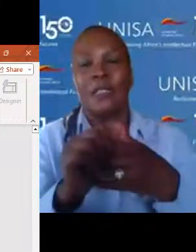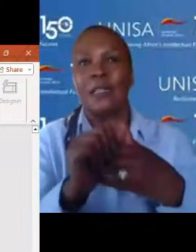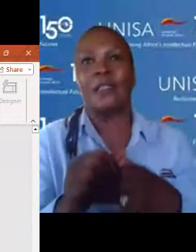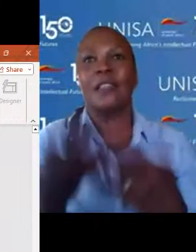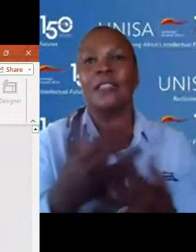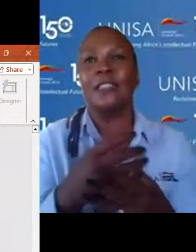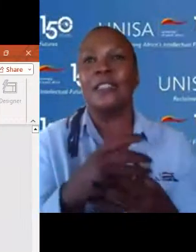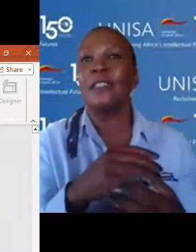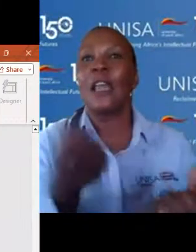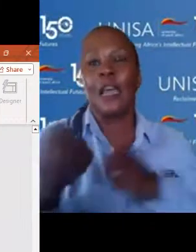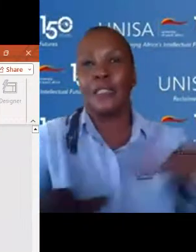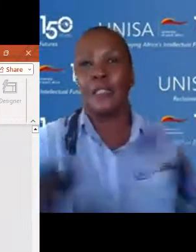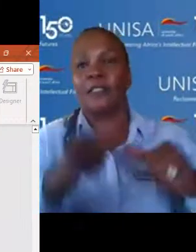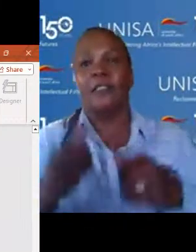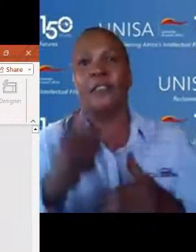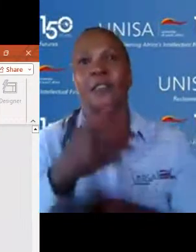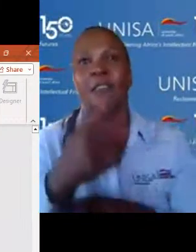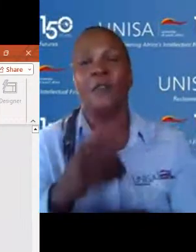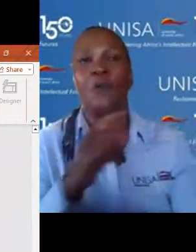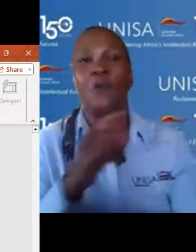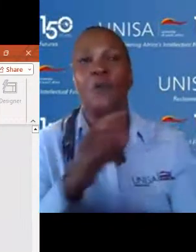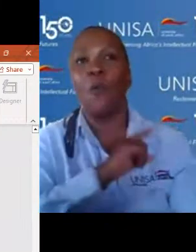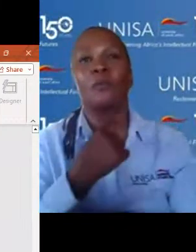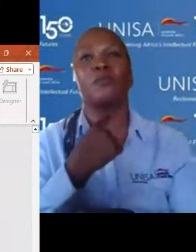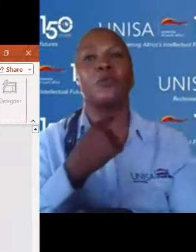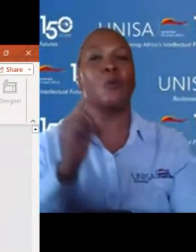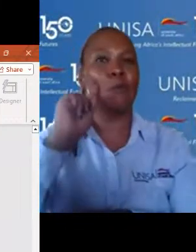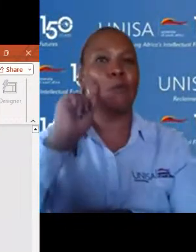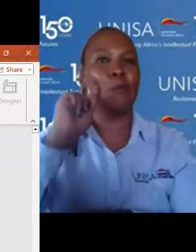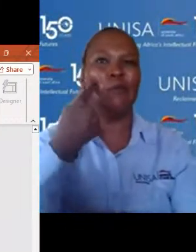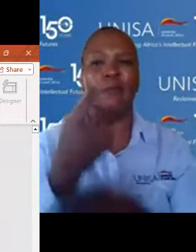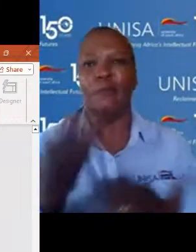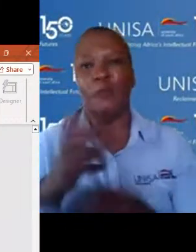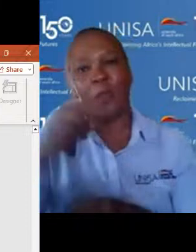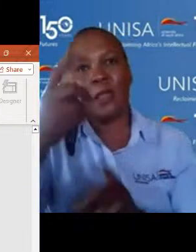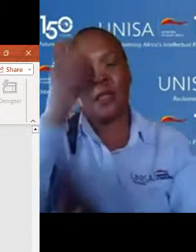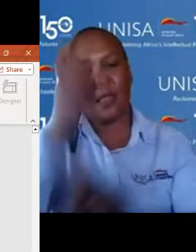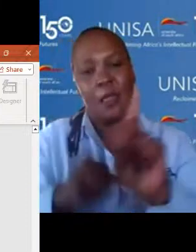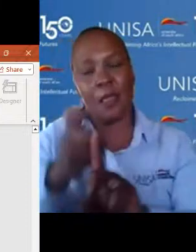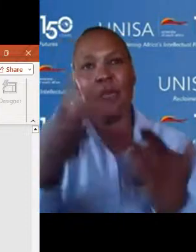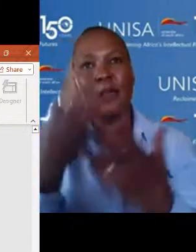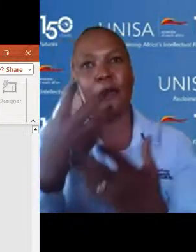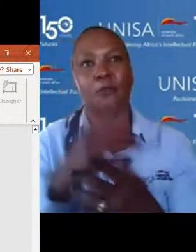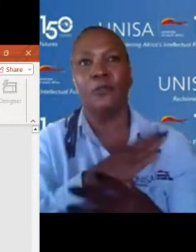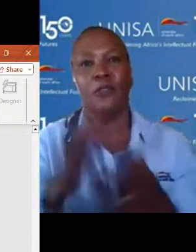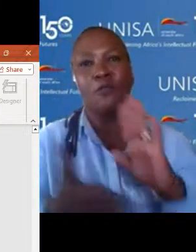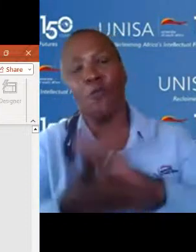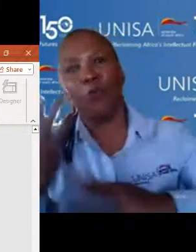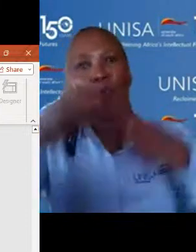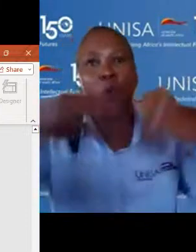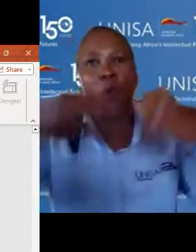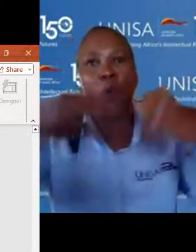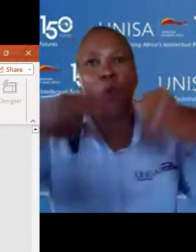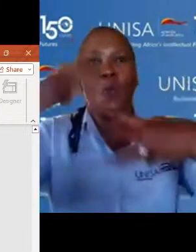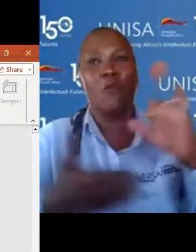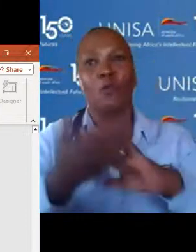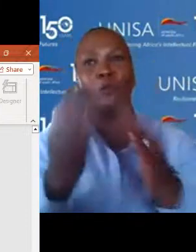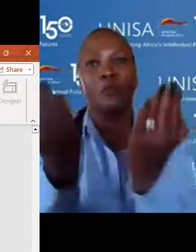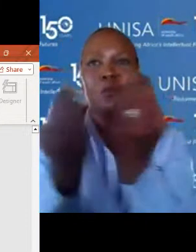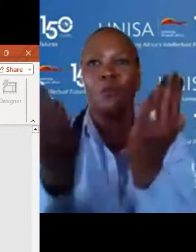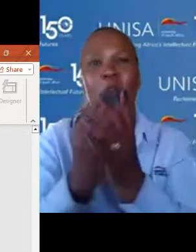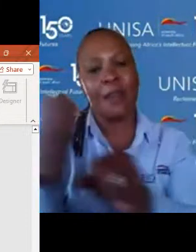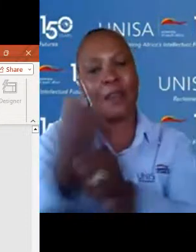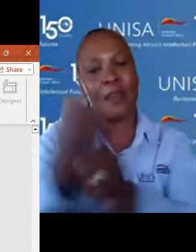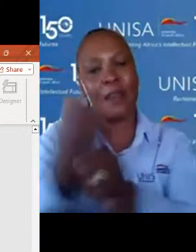that the dog doesn't get bored with someone who doesn't go to work or go to school every day.